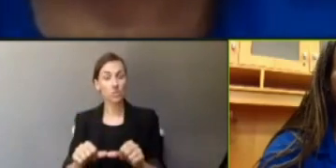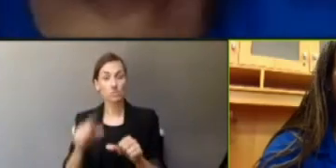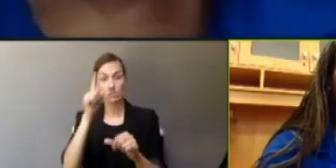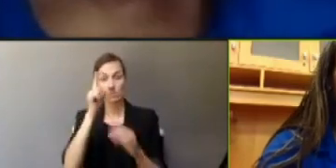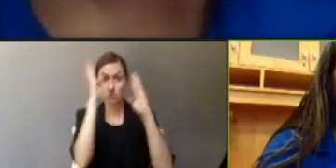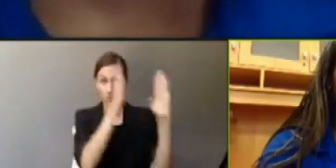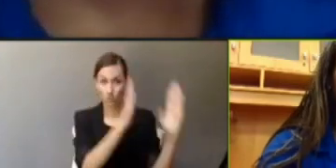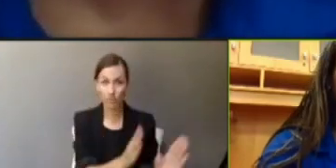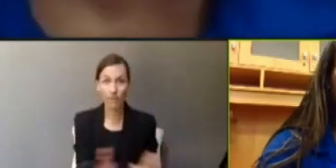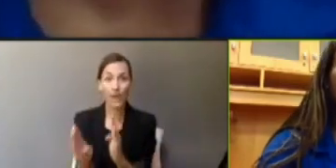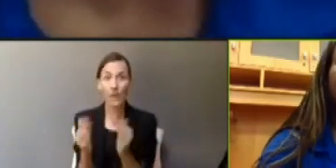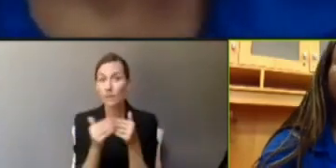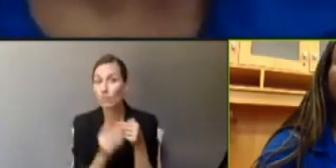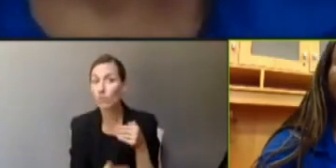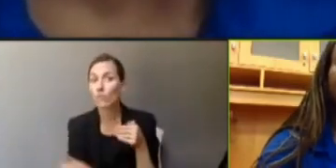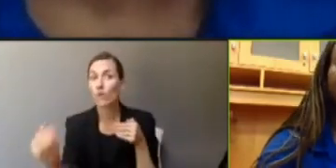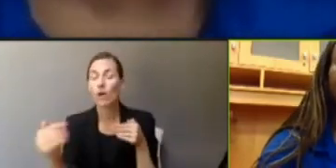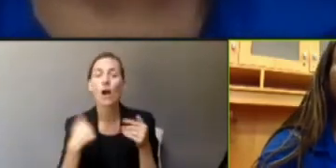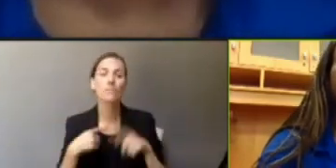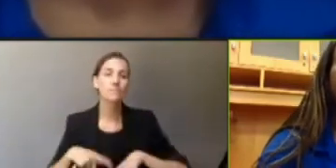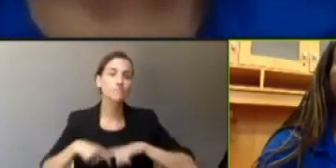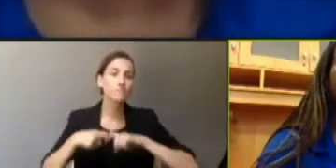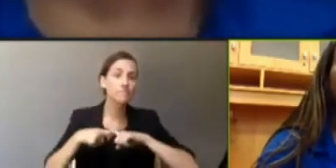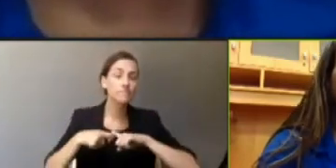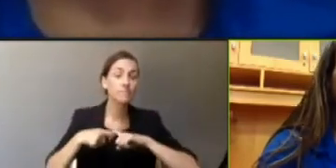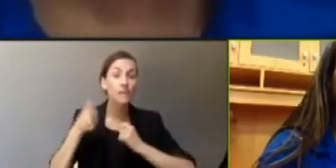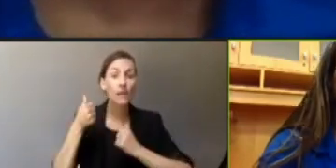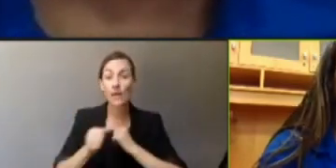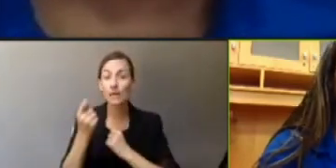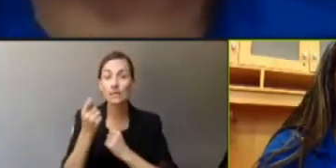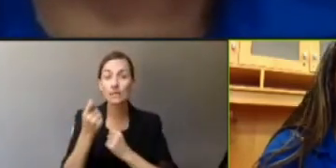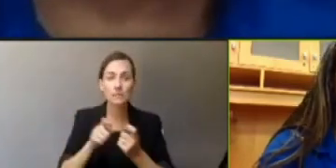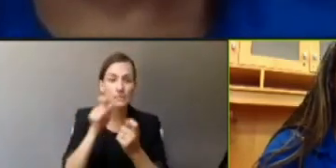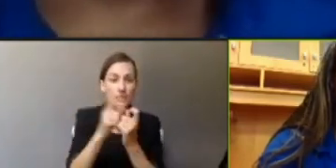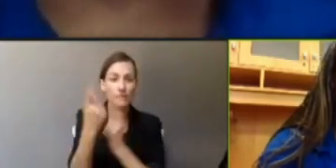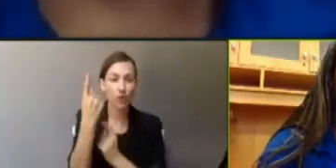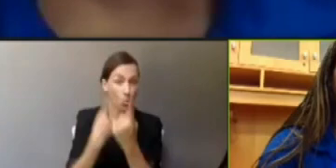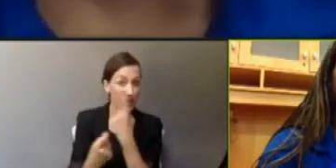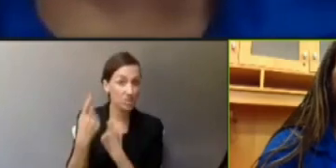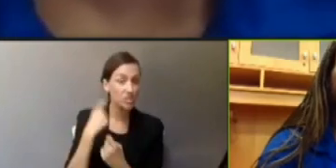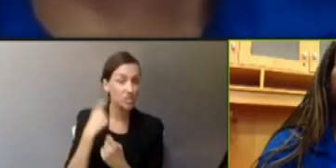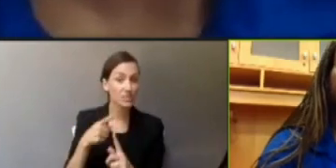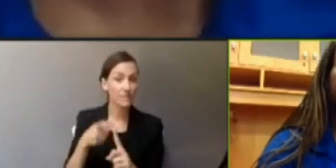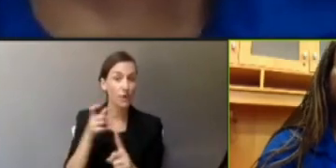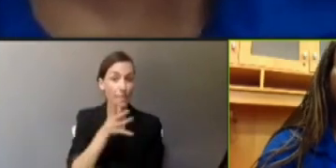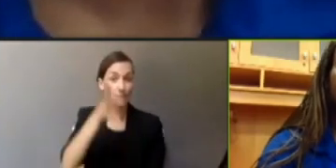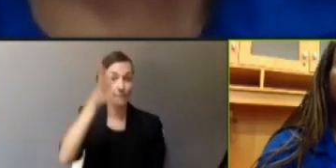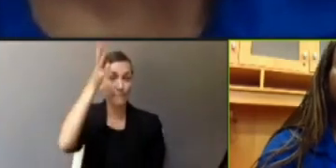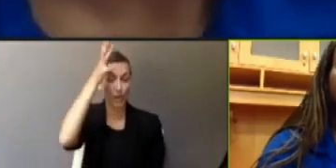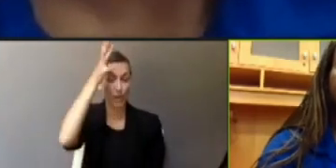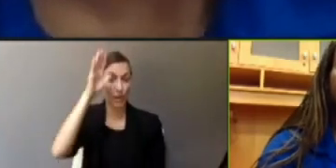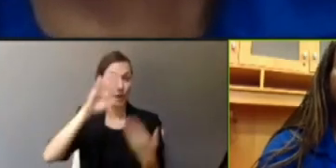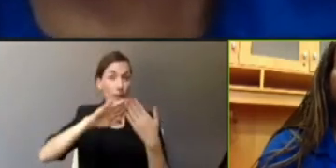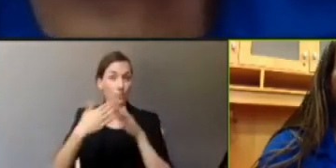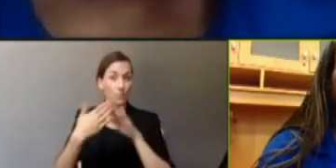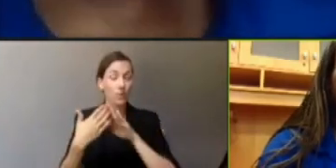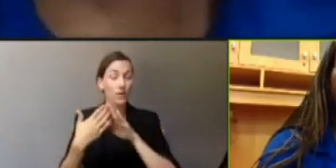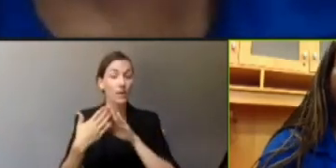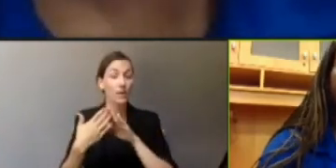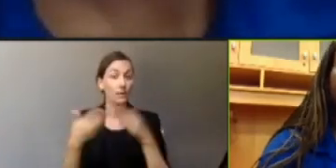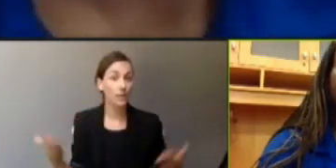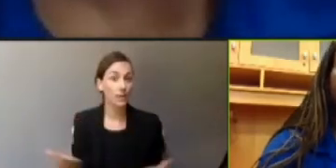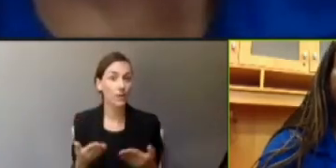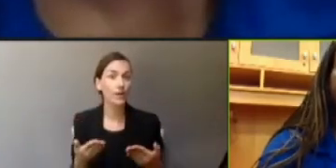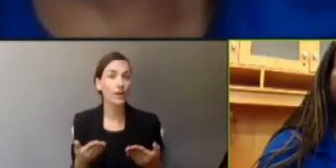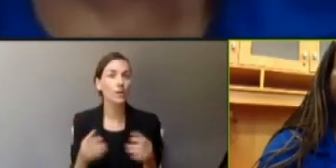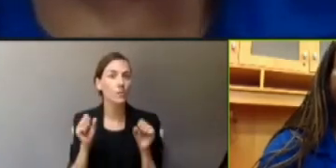pause there just so that we can get at if there are specific questions from our parent community that I know is represented here